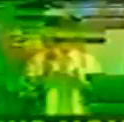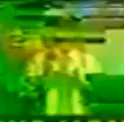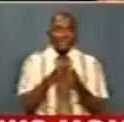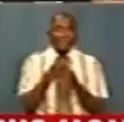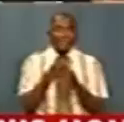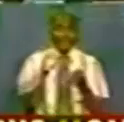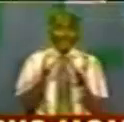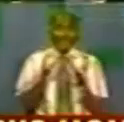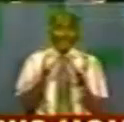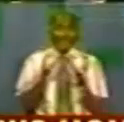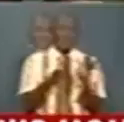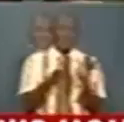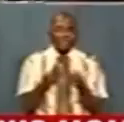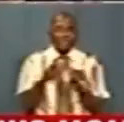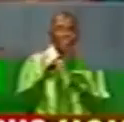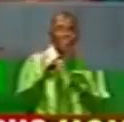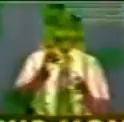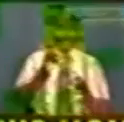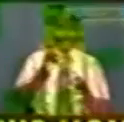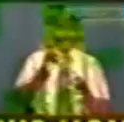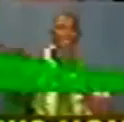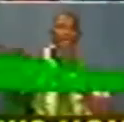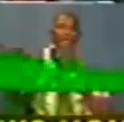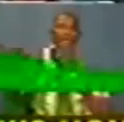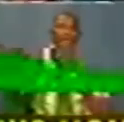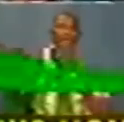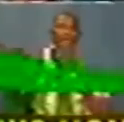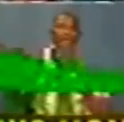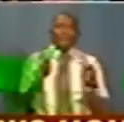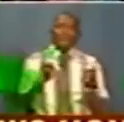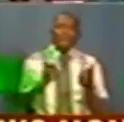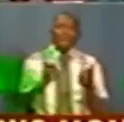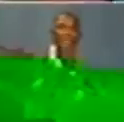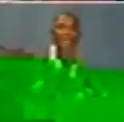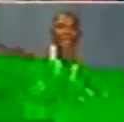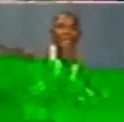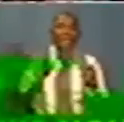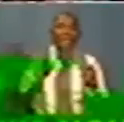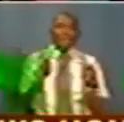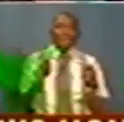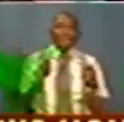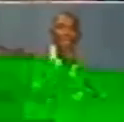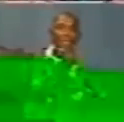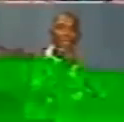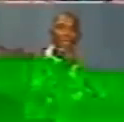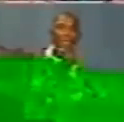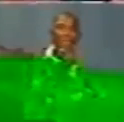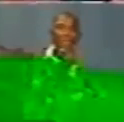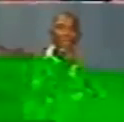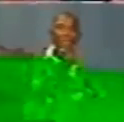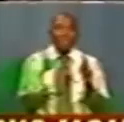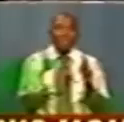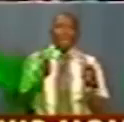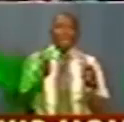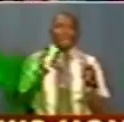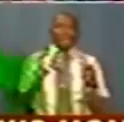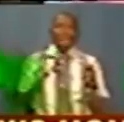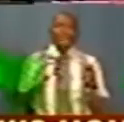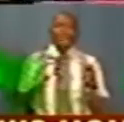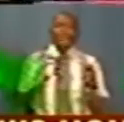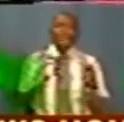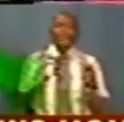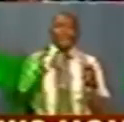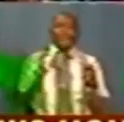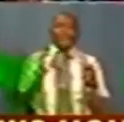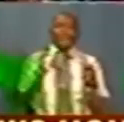involved three vehicles, a trailer and two commercial buses. The injured have since been receiving treatment at the 37 military hospital